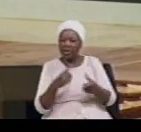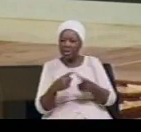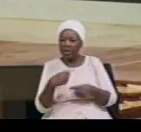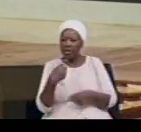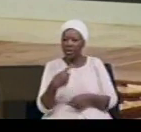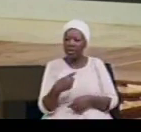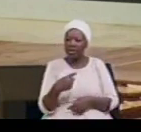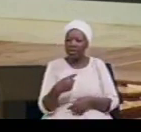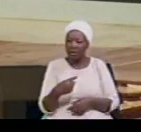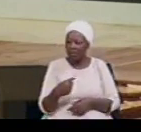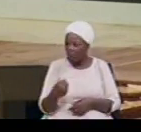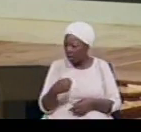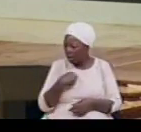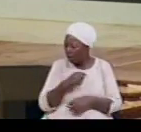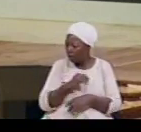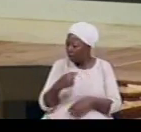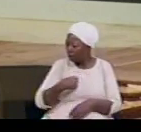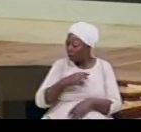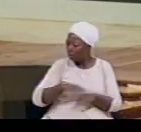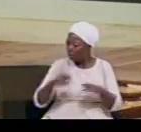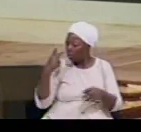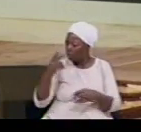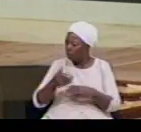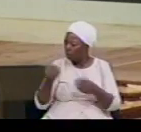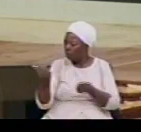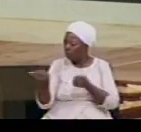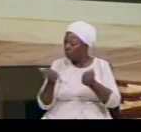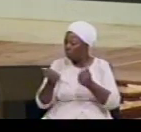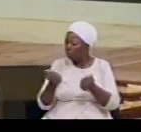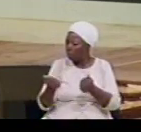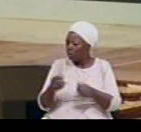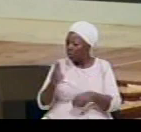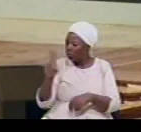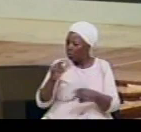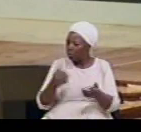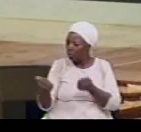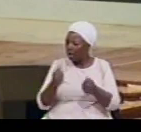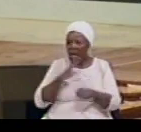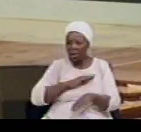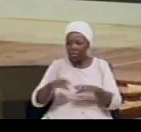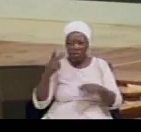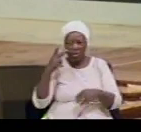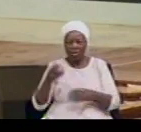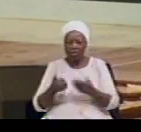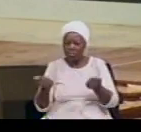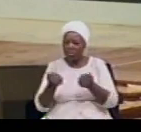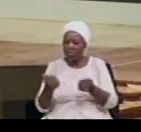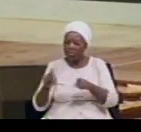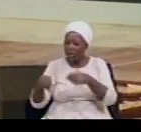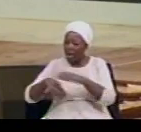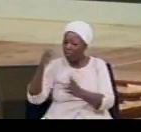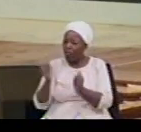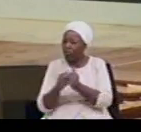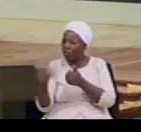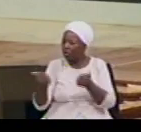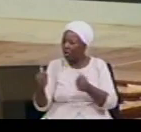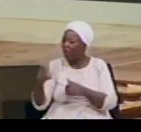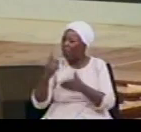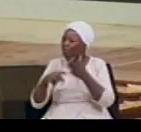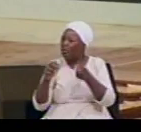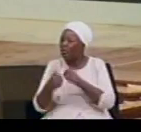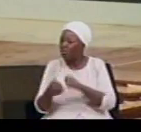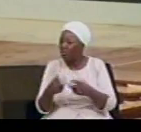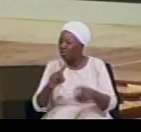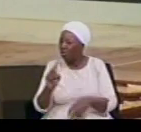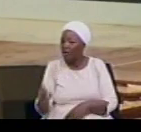I don't see you riding the car. I don't see you going out in the car. What's the matter?